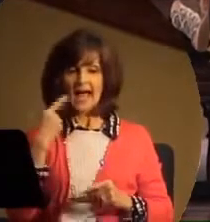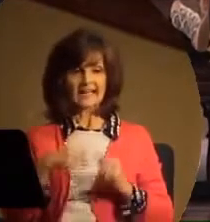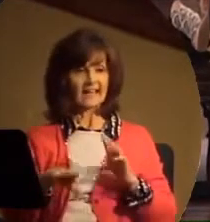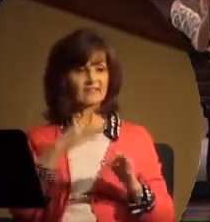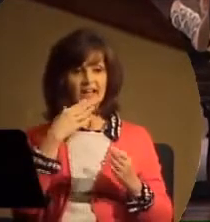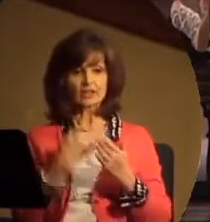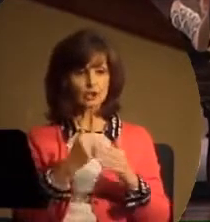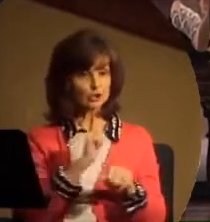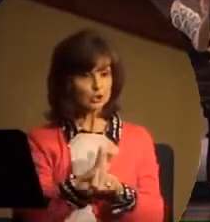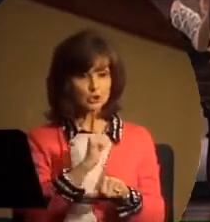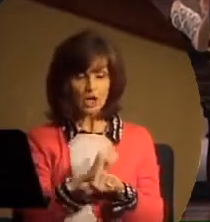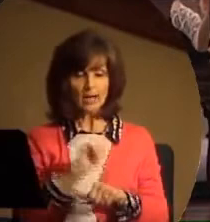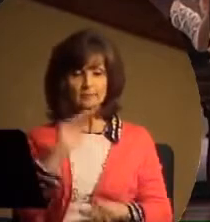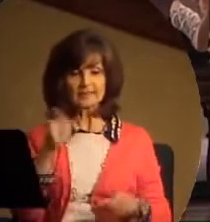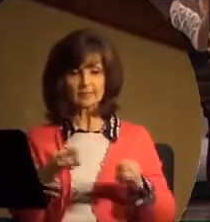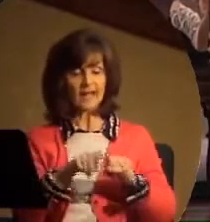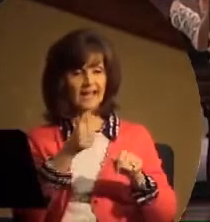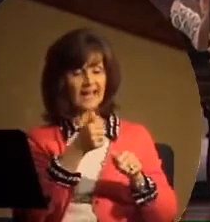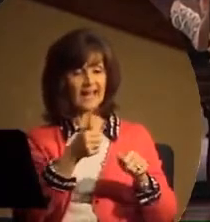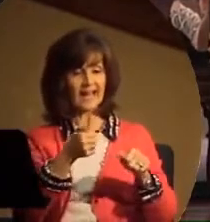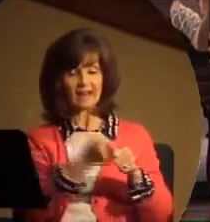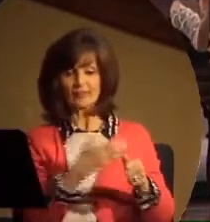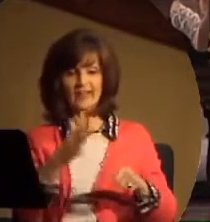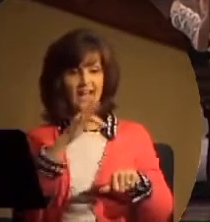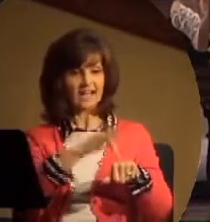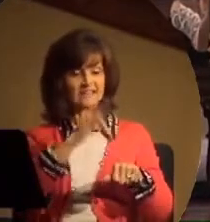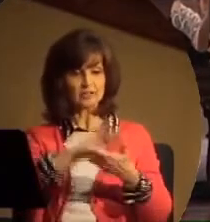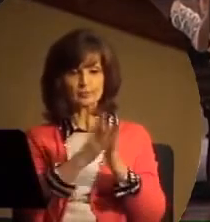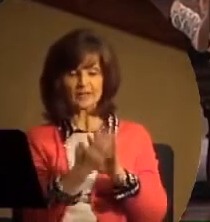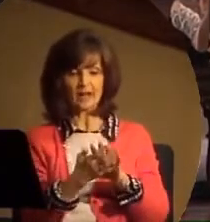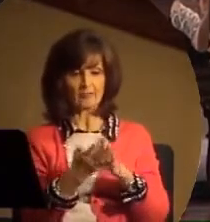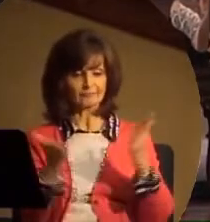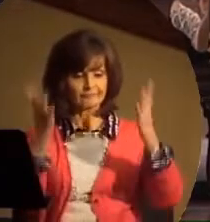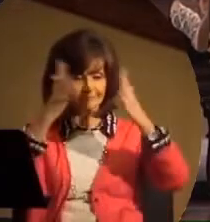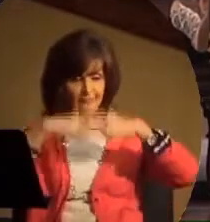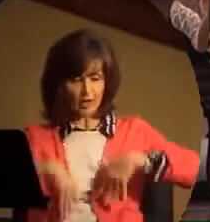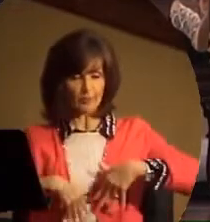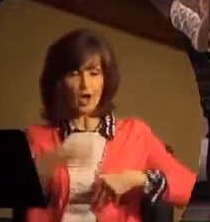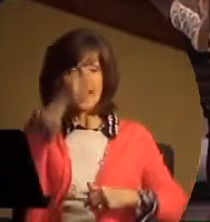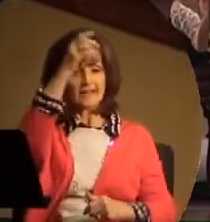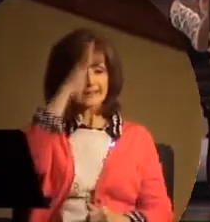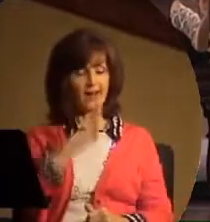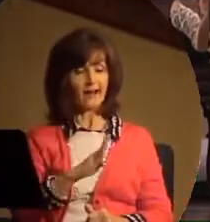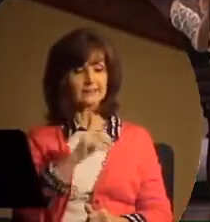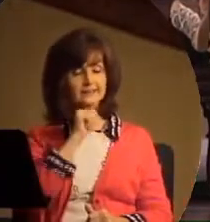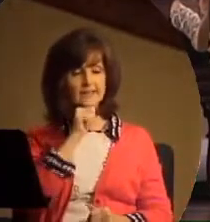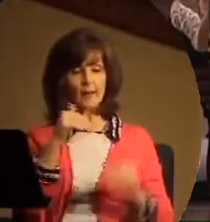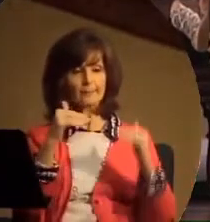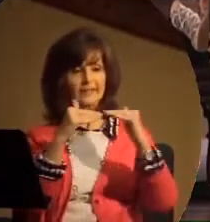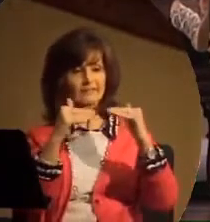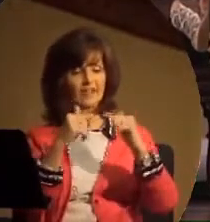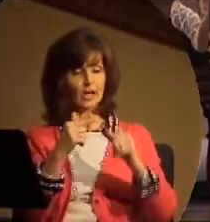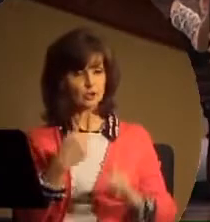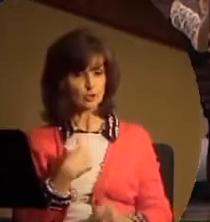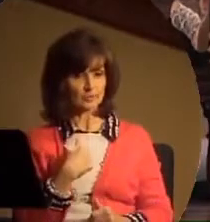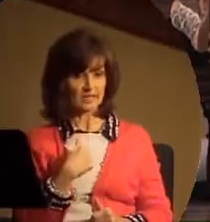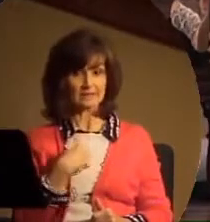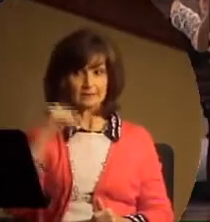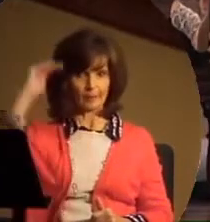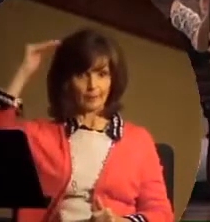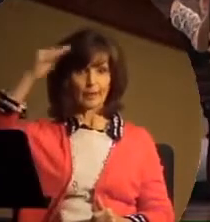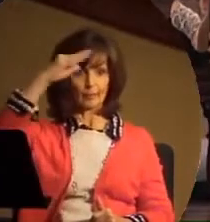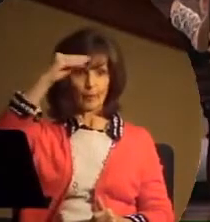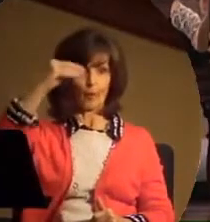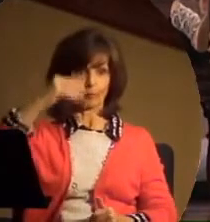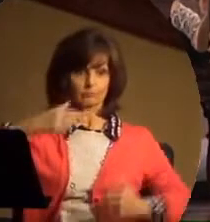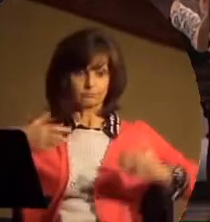good job. Seems like everything I touch just becomes unraveled." He said, "God's not been fair to me." Now, he's a big old boy.